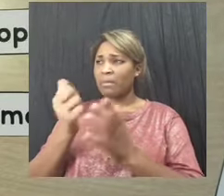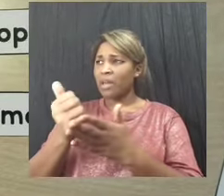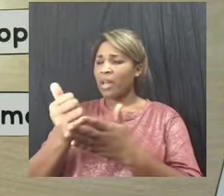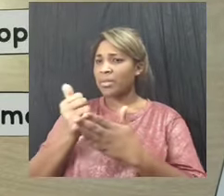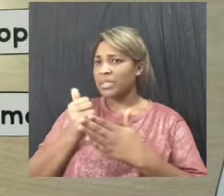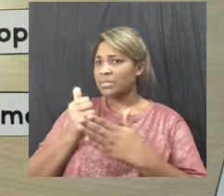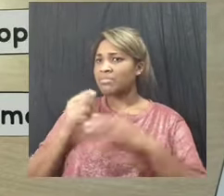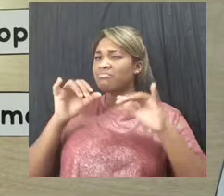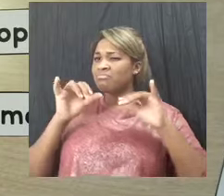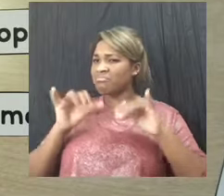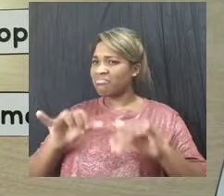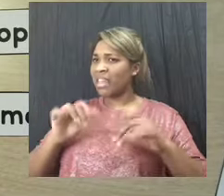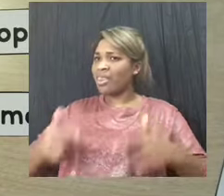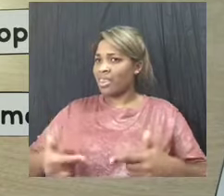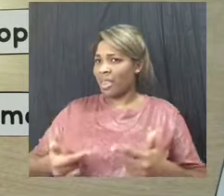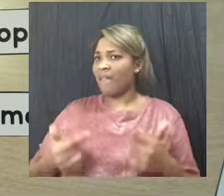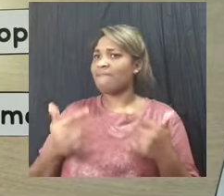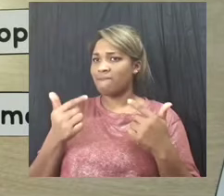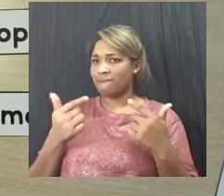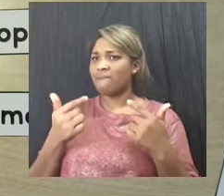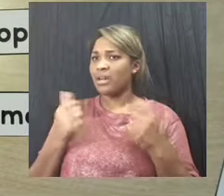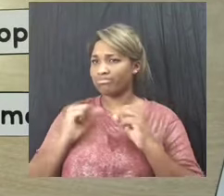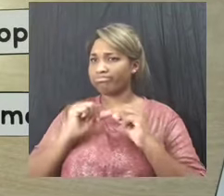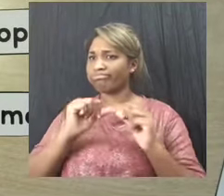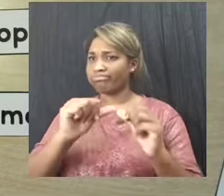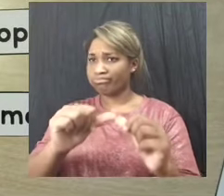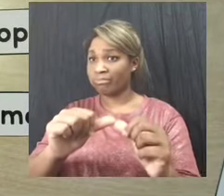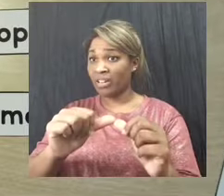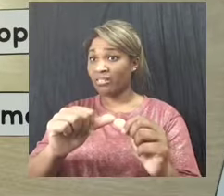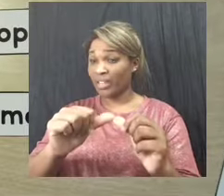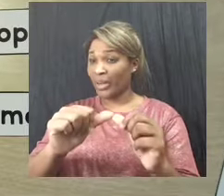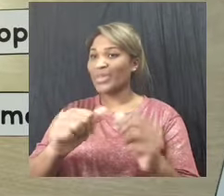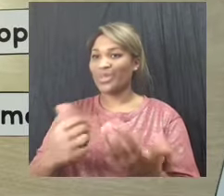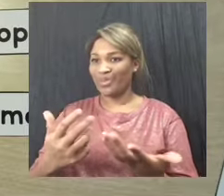alive. So they can respond